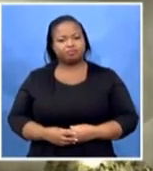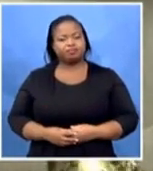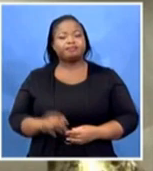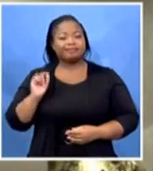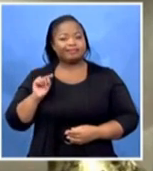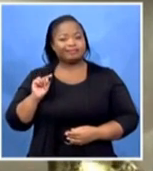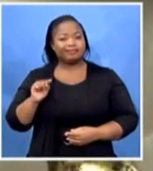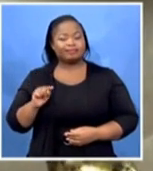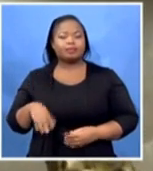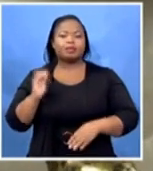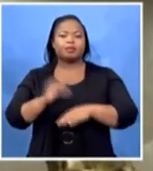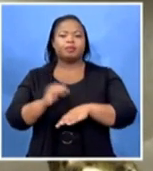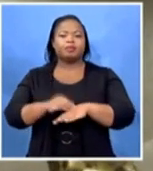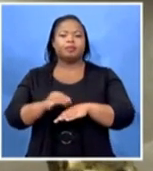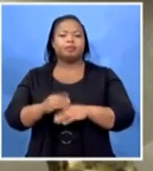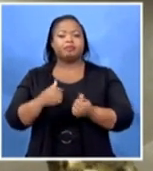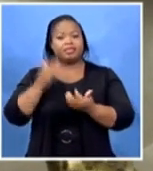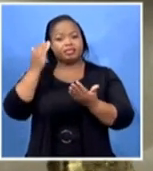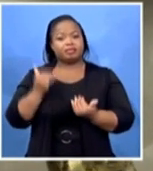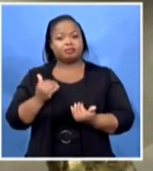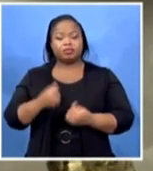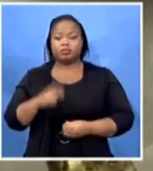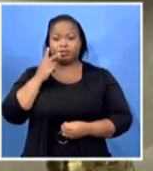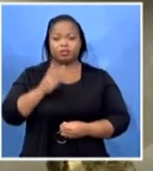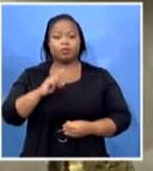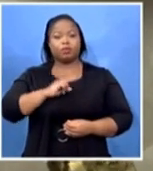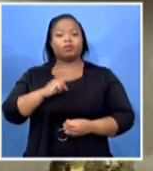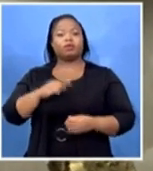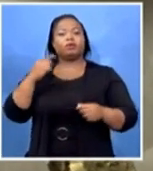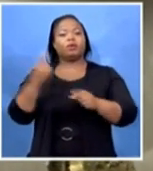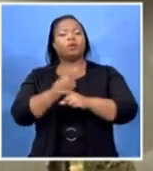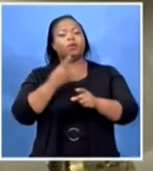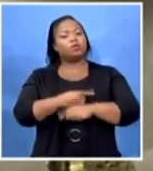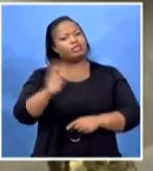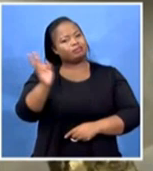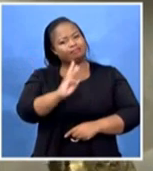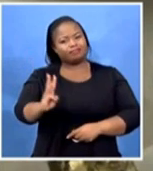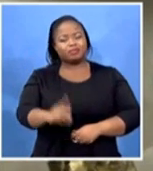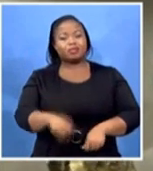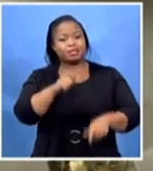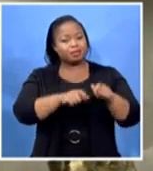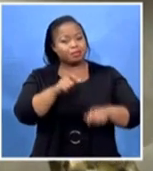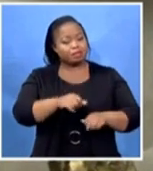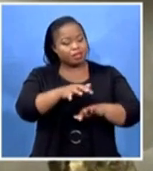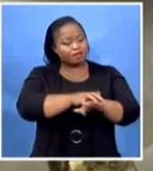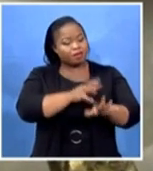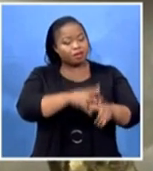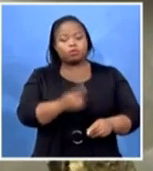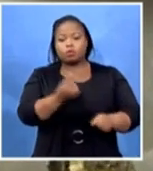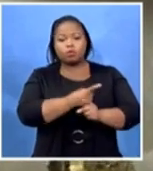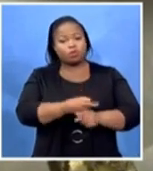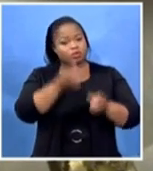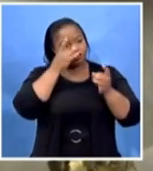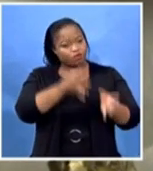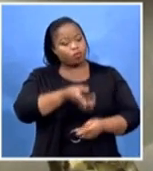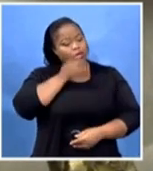are. That's why we always warn the people, warn the farmers that they must be able to heed the call